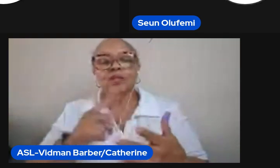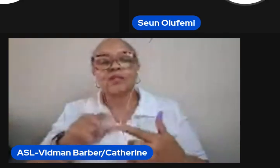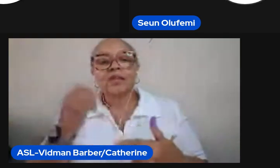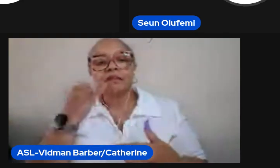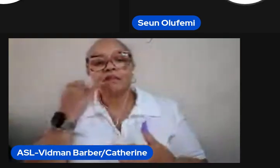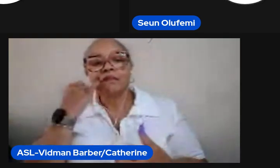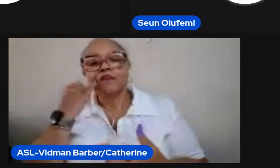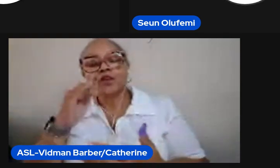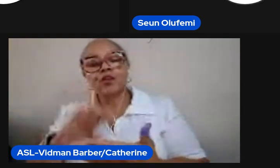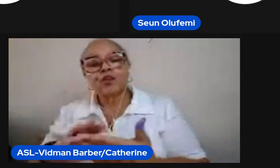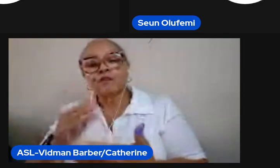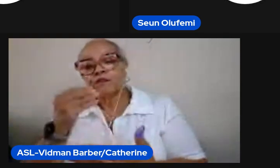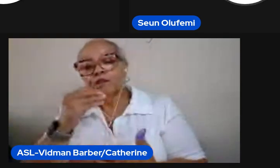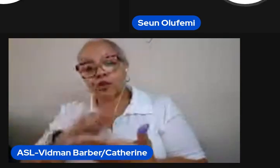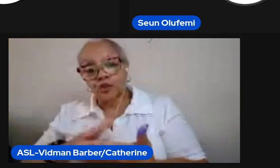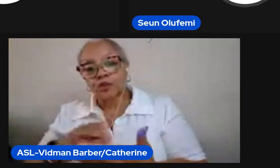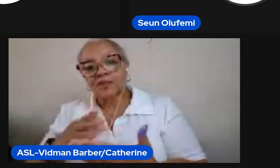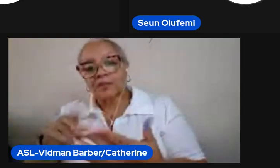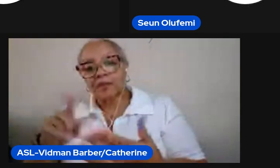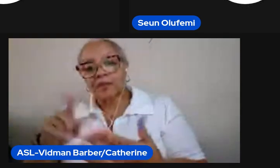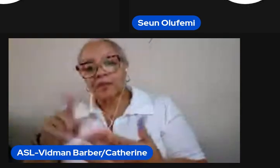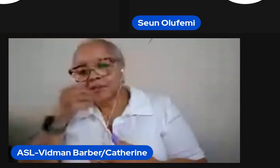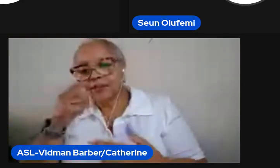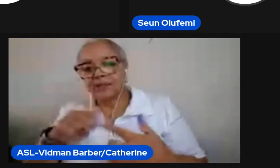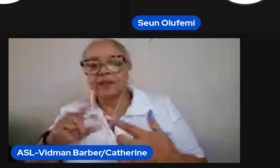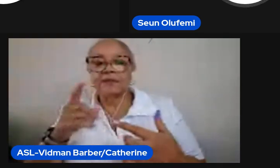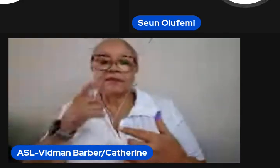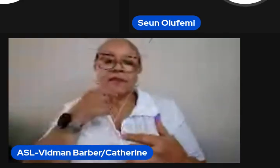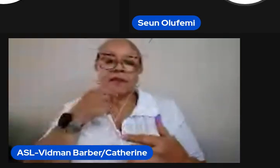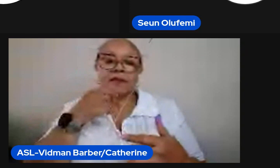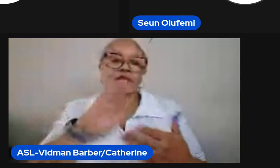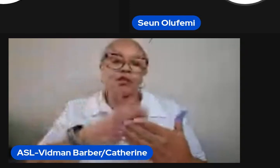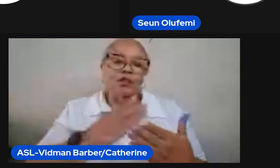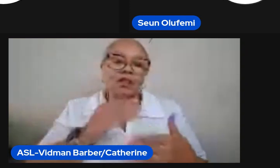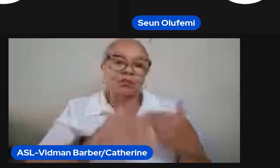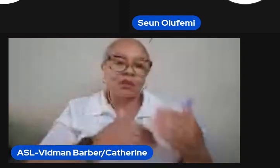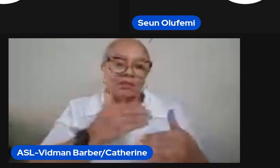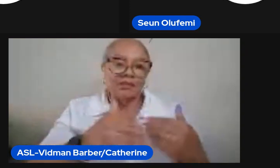must actually be taken by people. So the taking process and your stories of